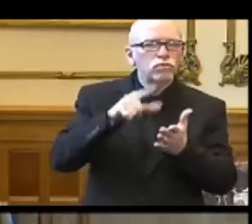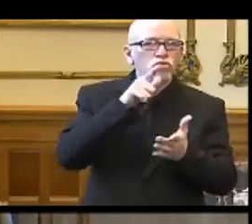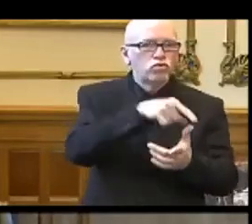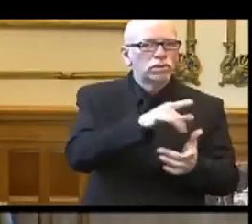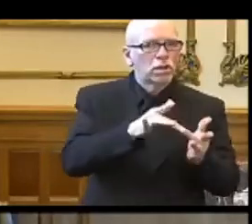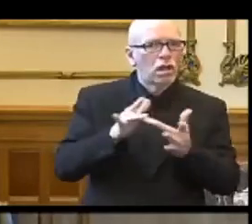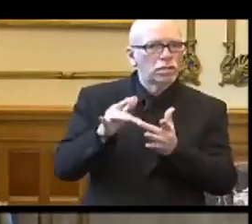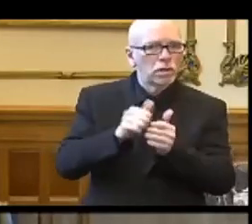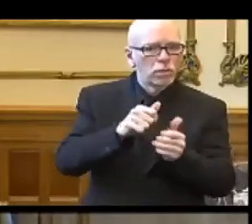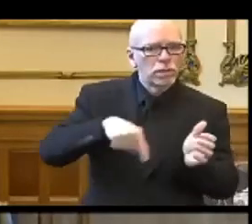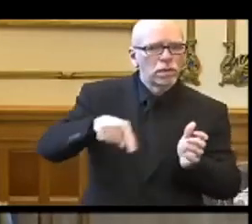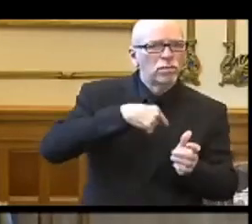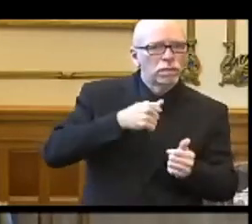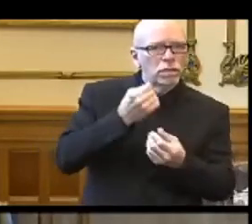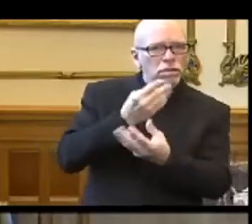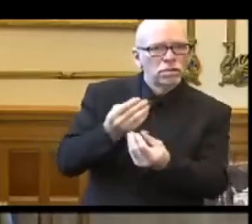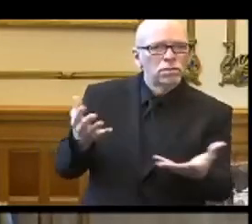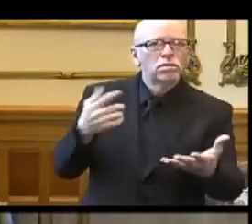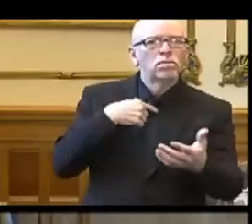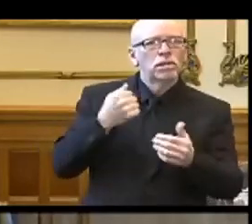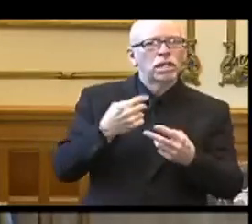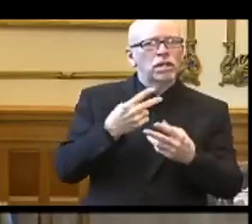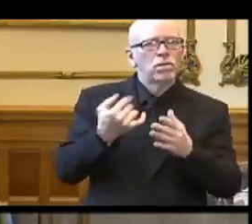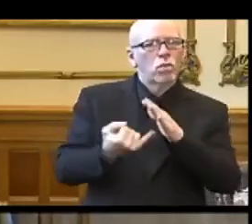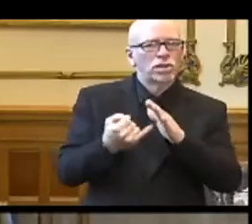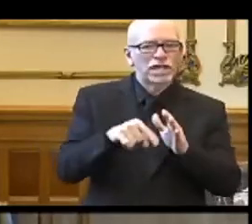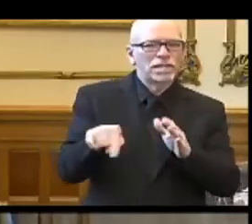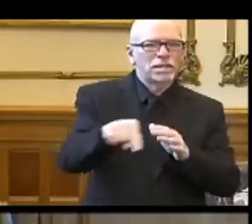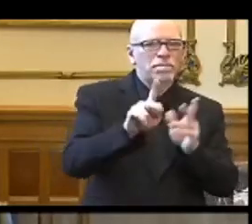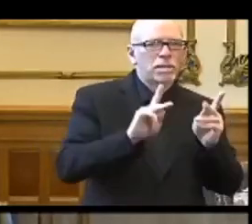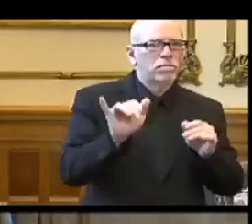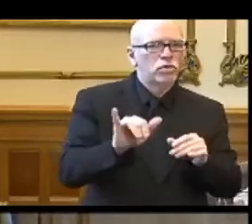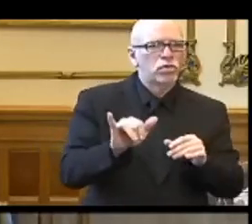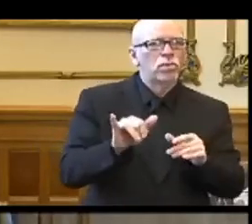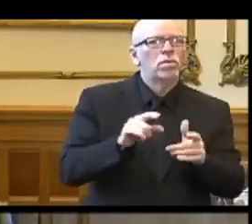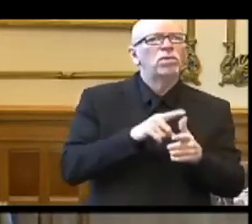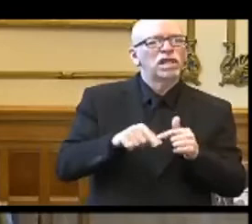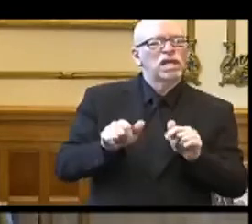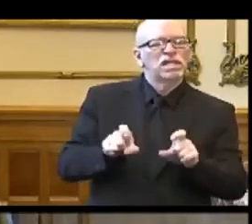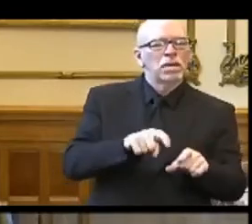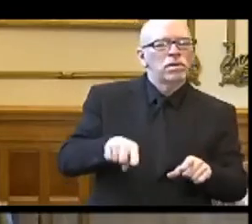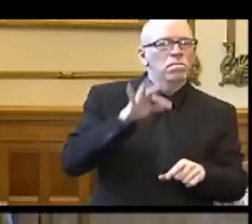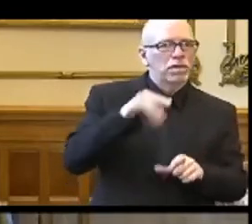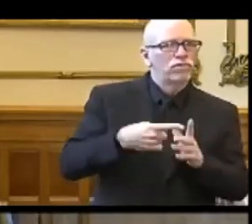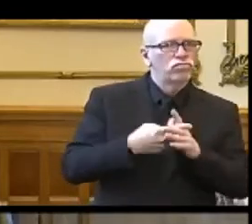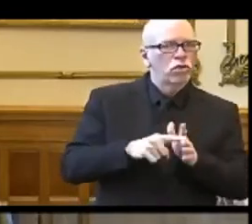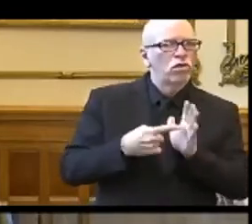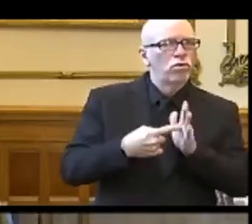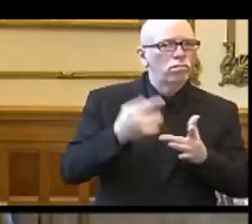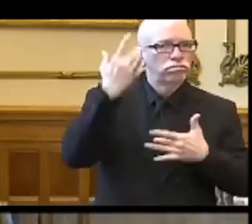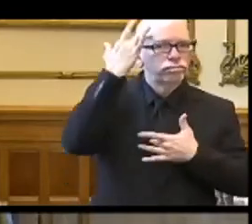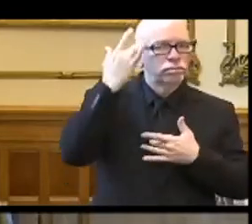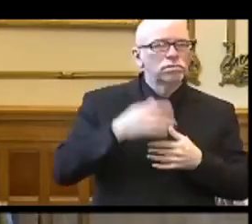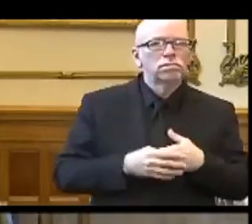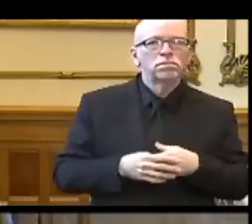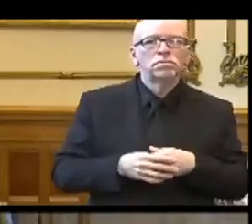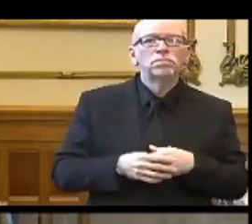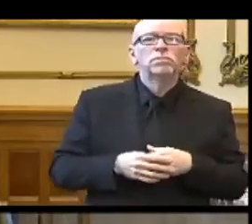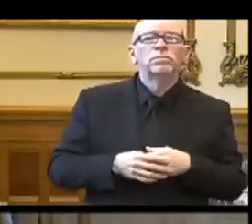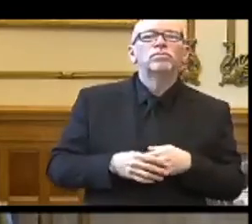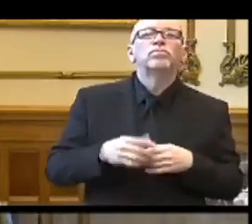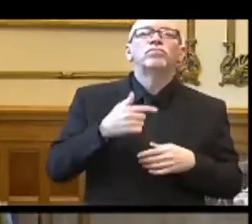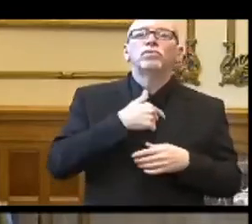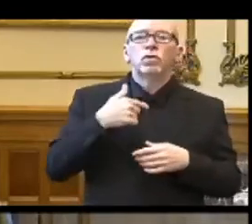close contact with so that we can quarantine those individuals and then test them if they become symptomatic. We are